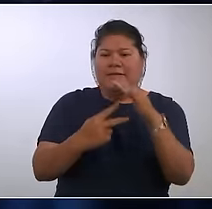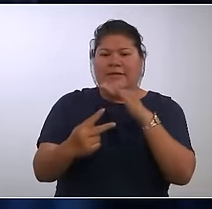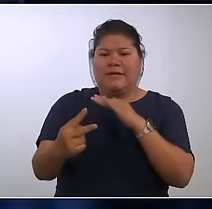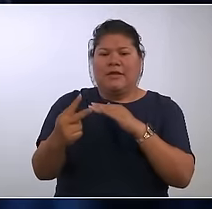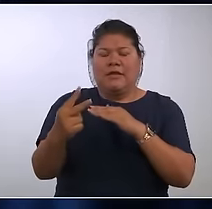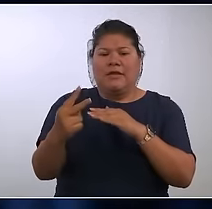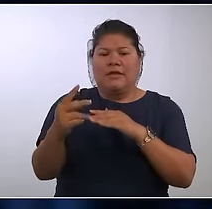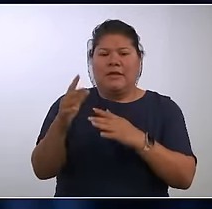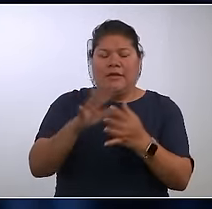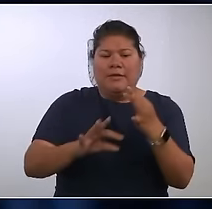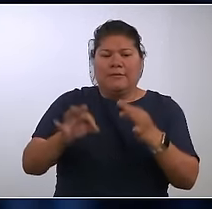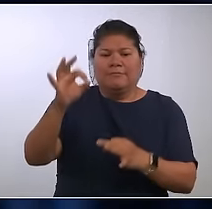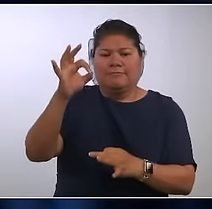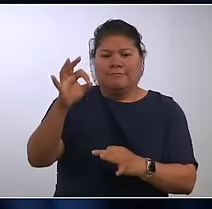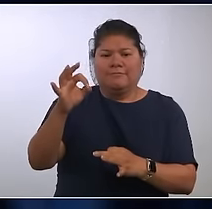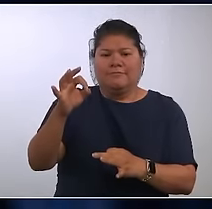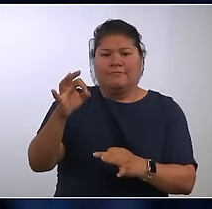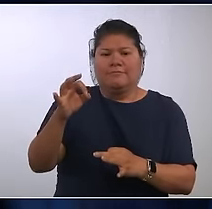profetiza al espíritu.